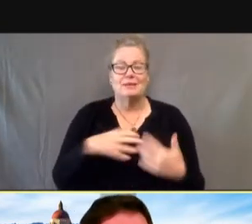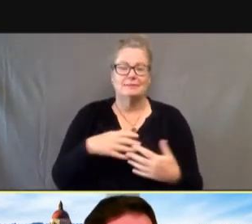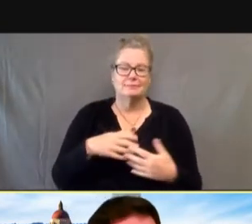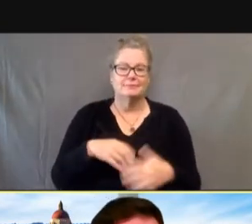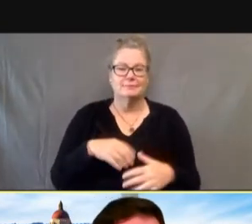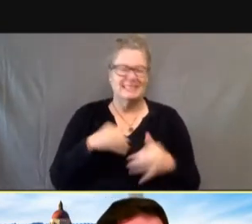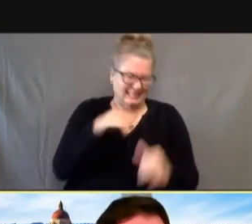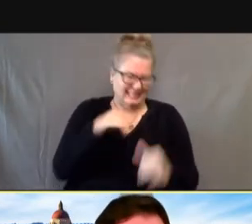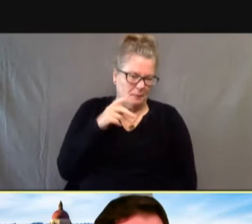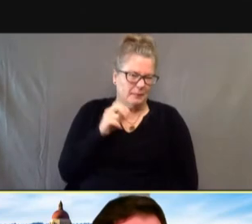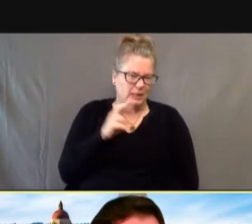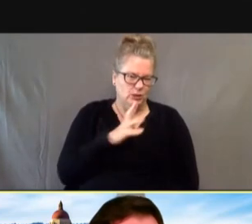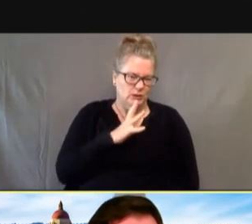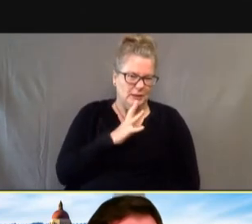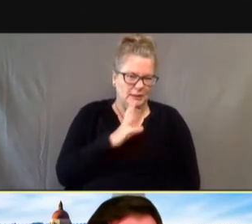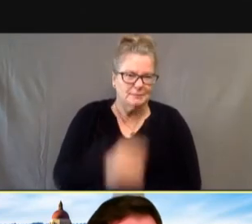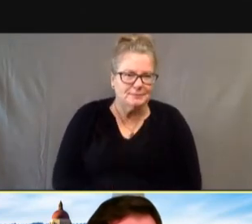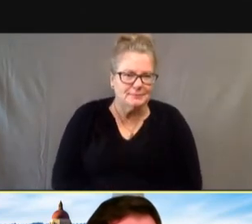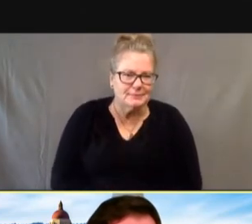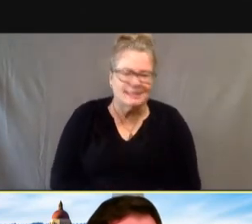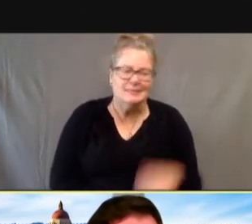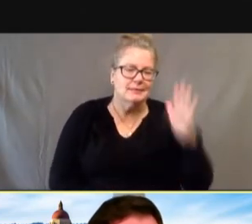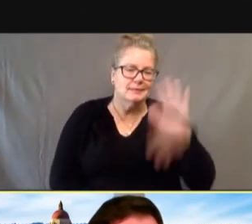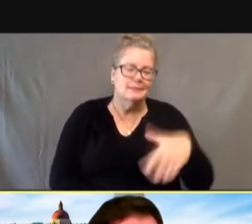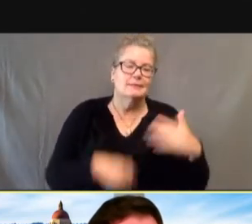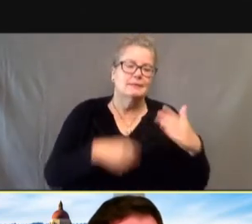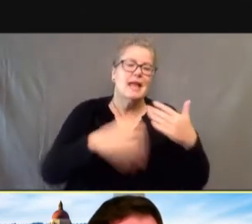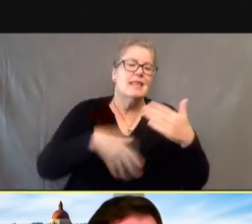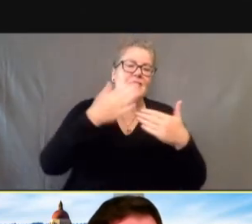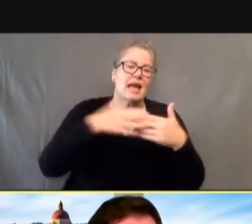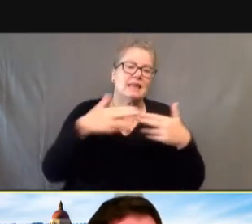Go to the next slide. I already talked about that stuff anyways.